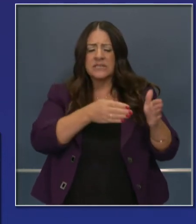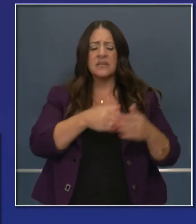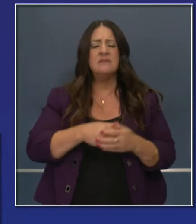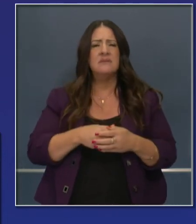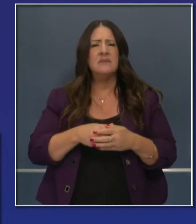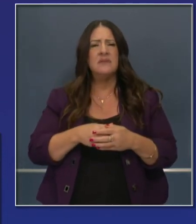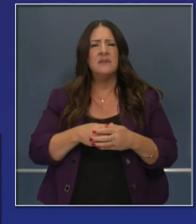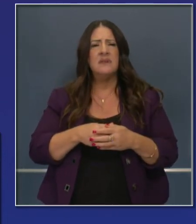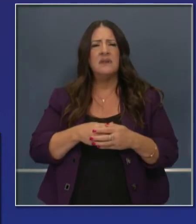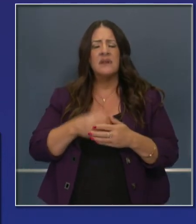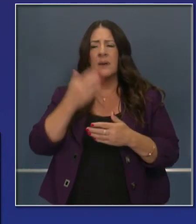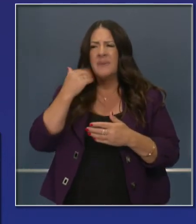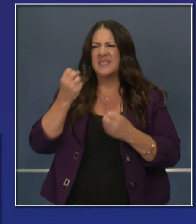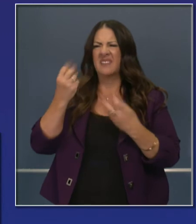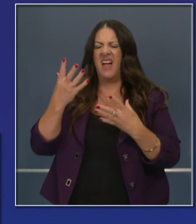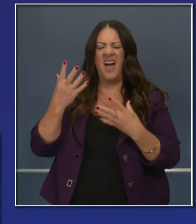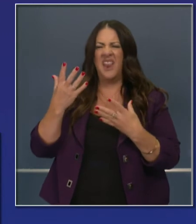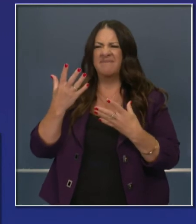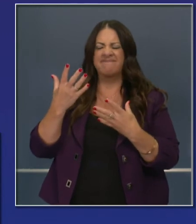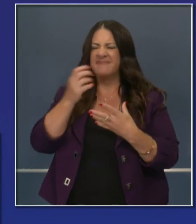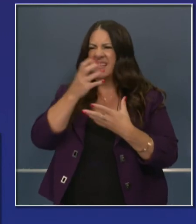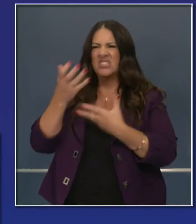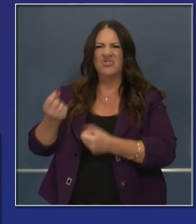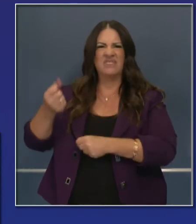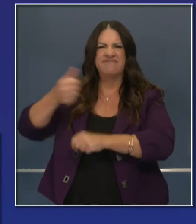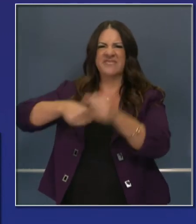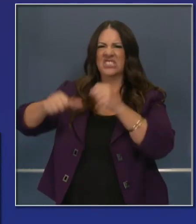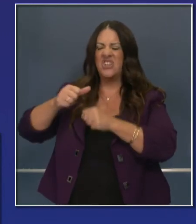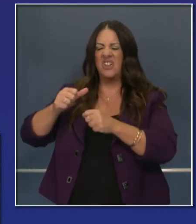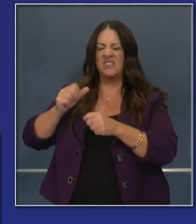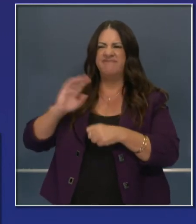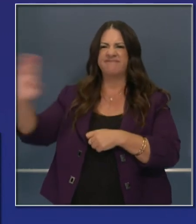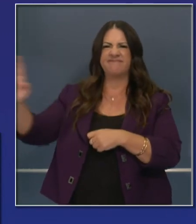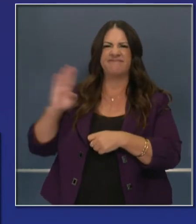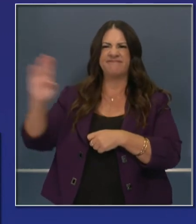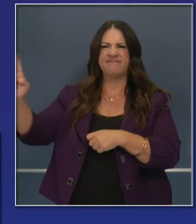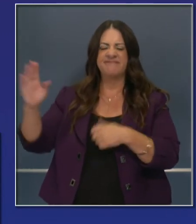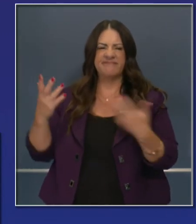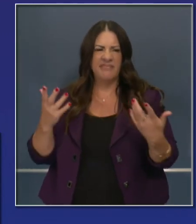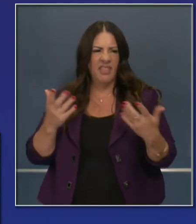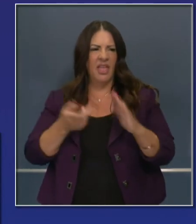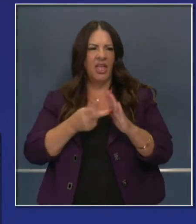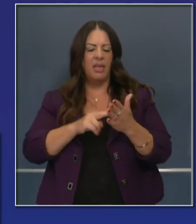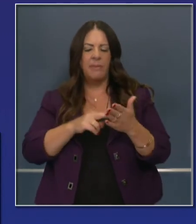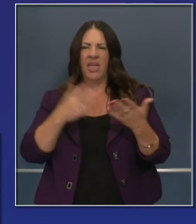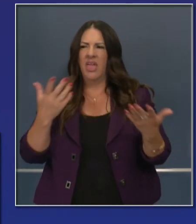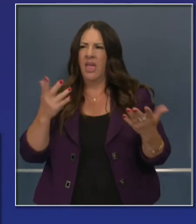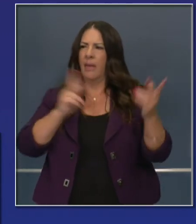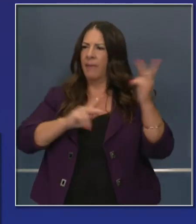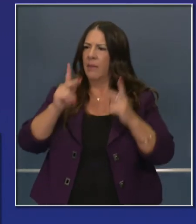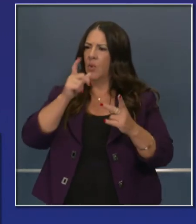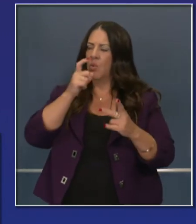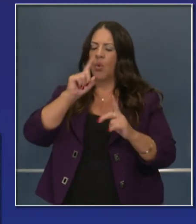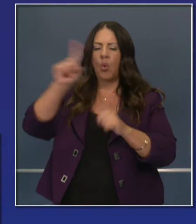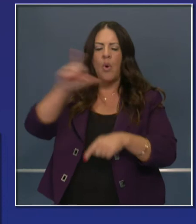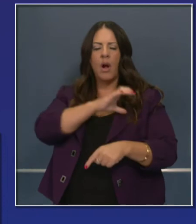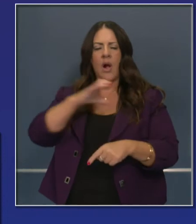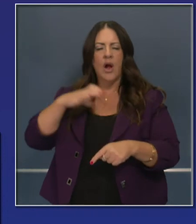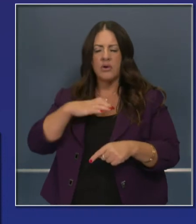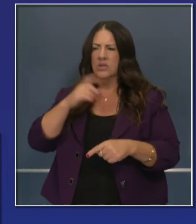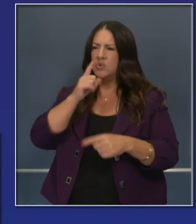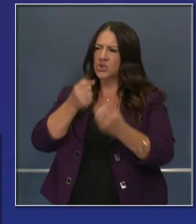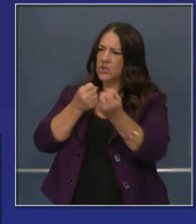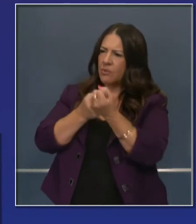deepening a divide of distrust, and reducing people's voice in Congress, representation,